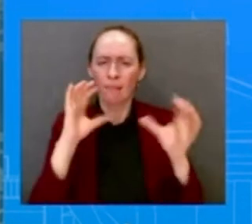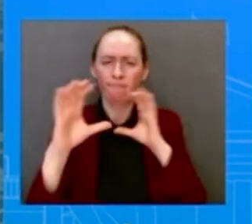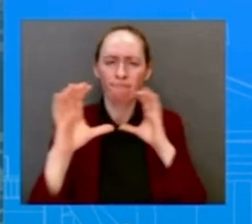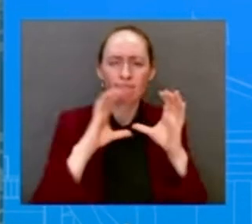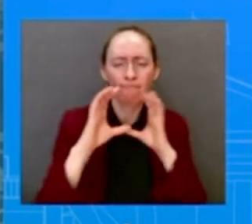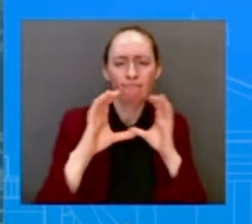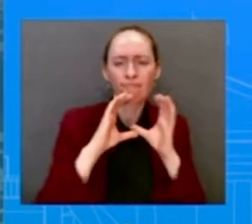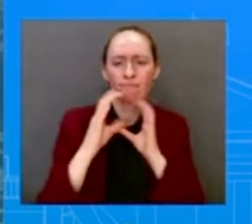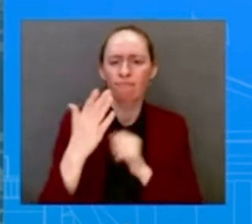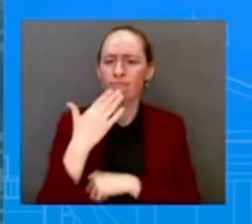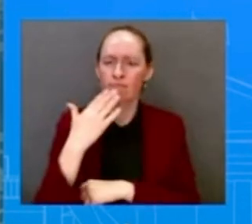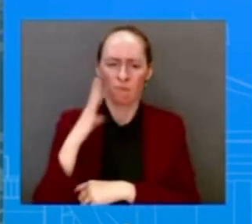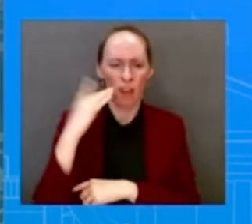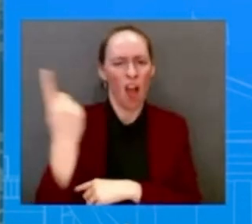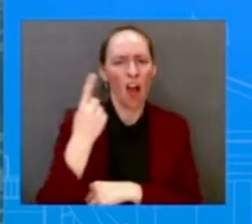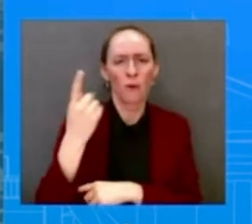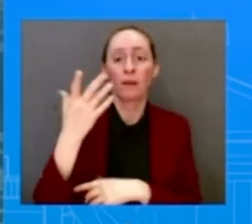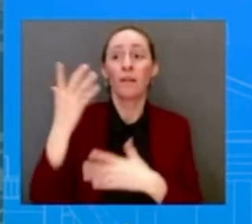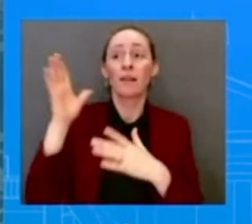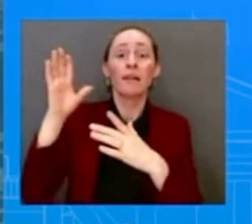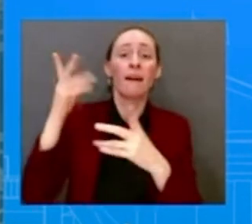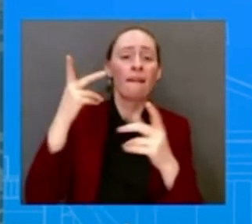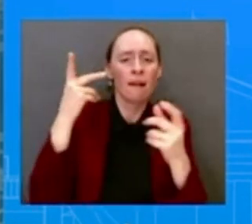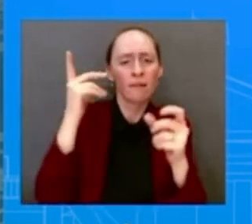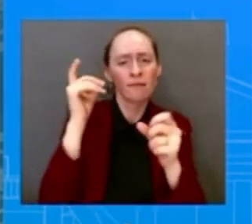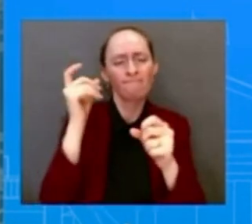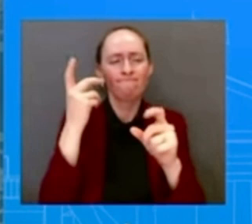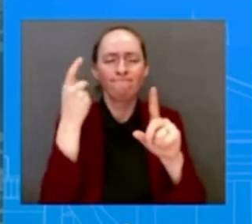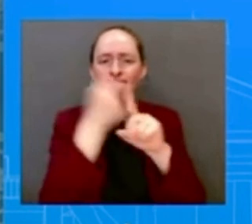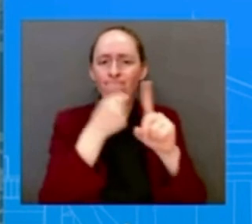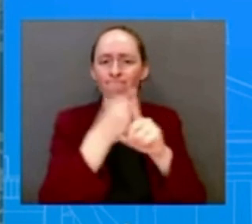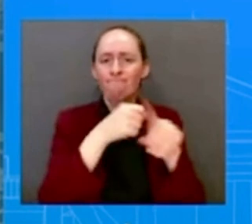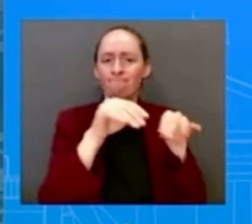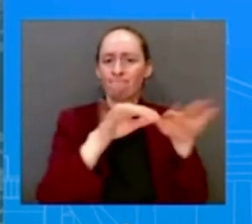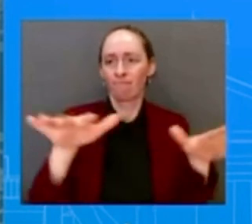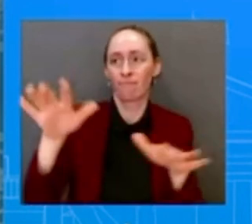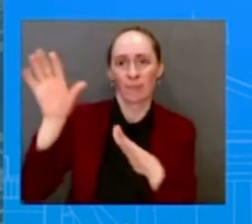agenda in the upcoming months and years.